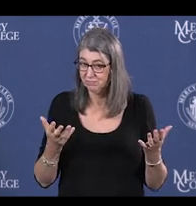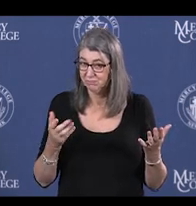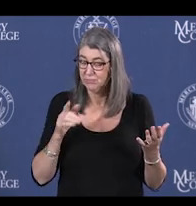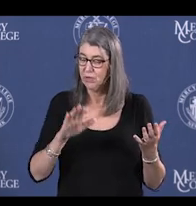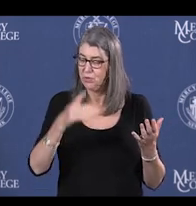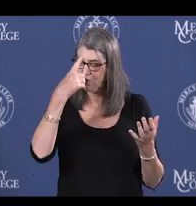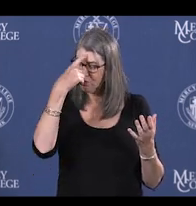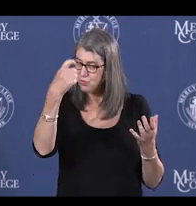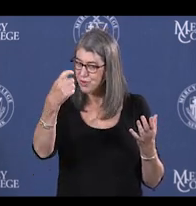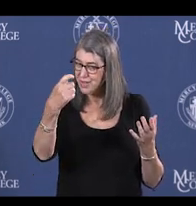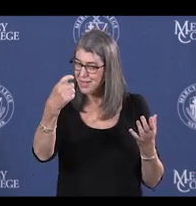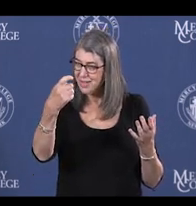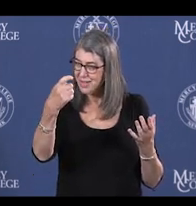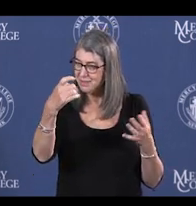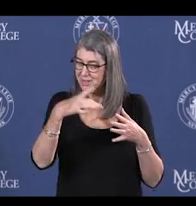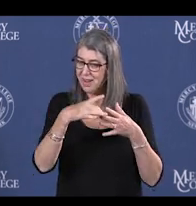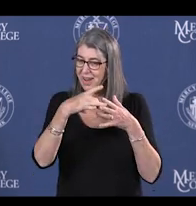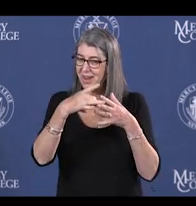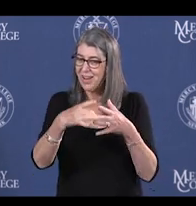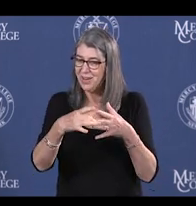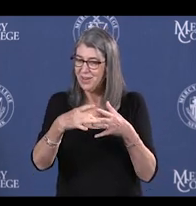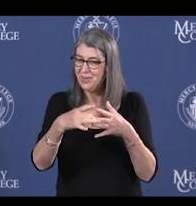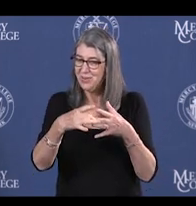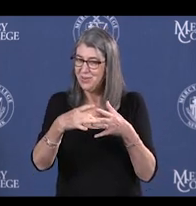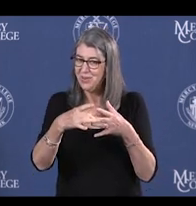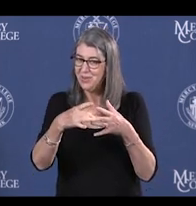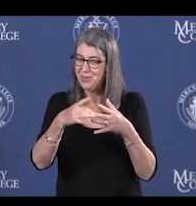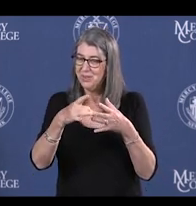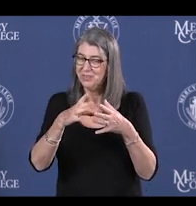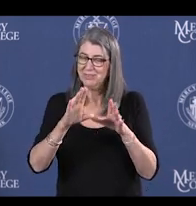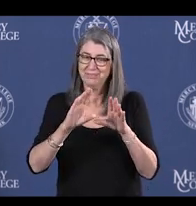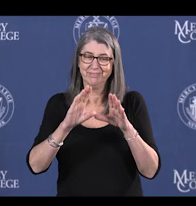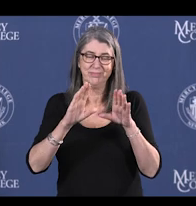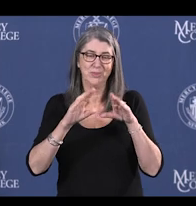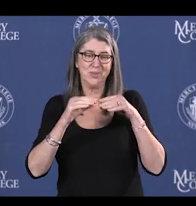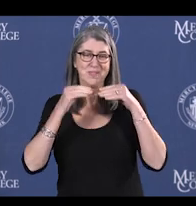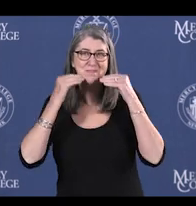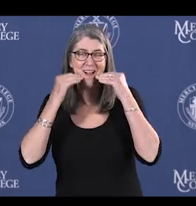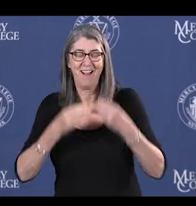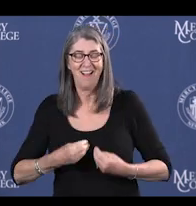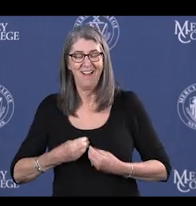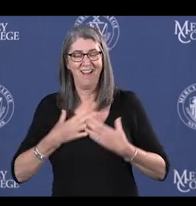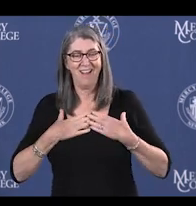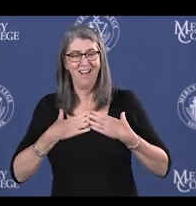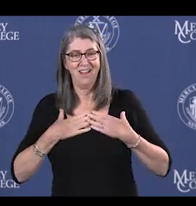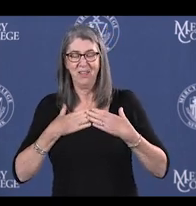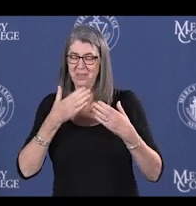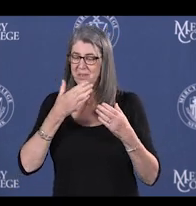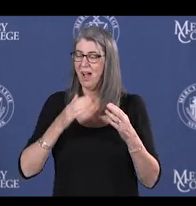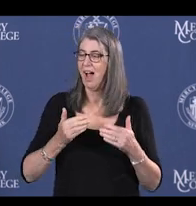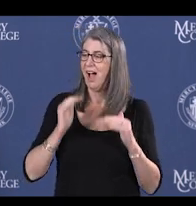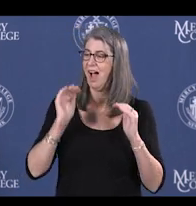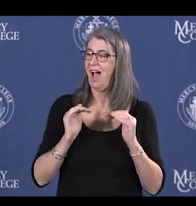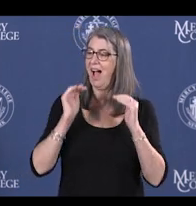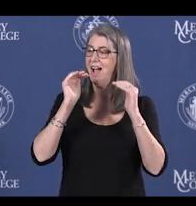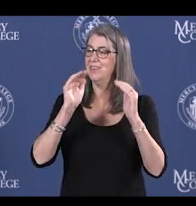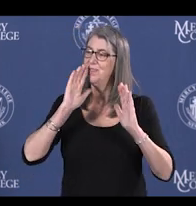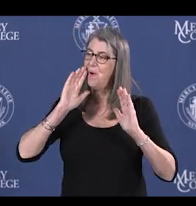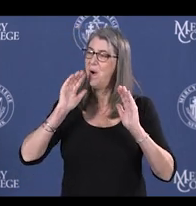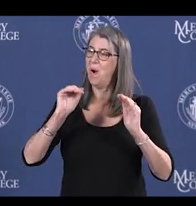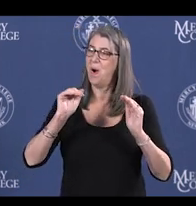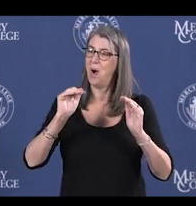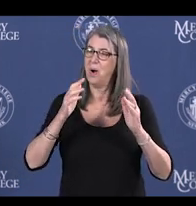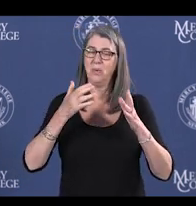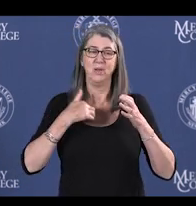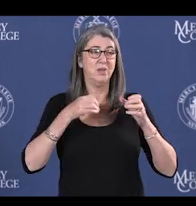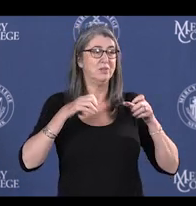your dreams take you to the corners of your smiles, to the highest of your hopes, to the windows of